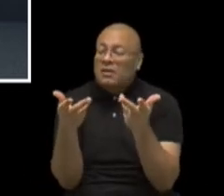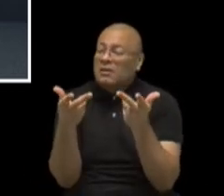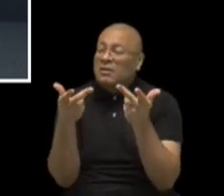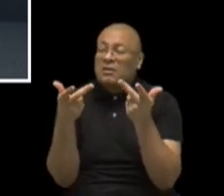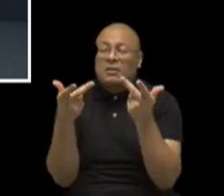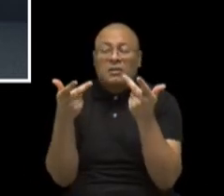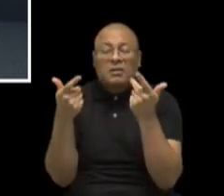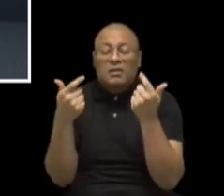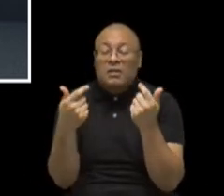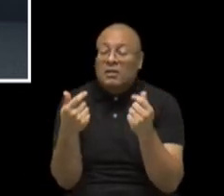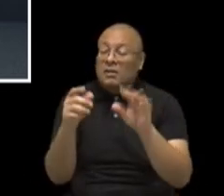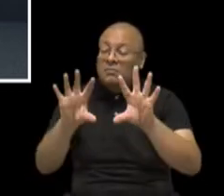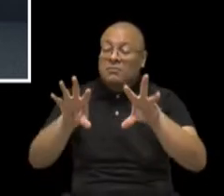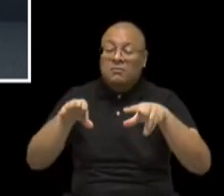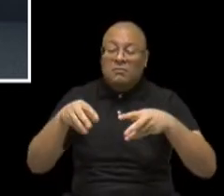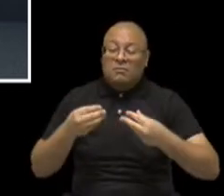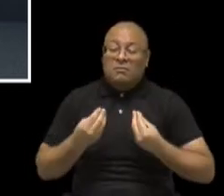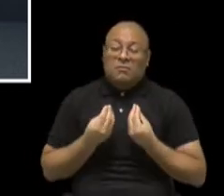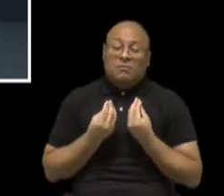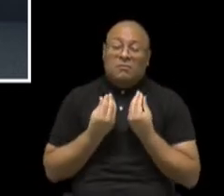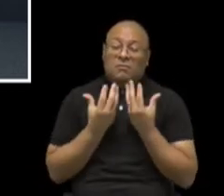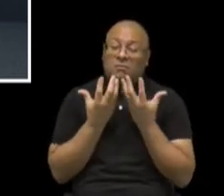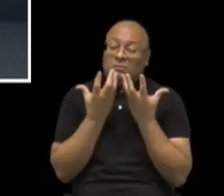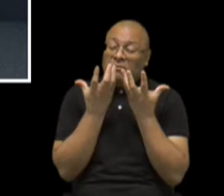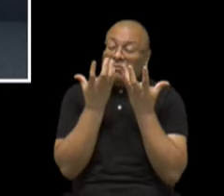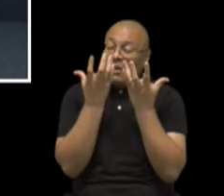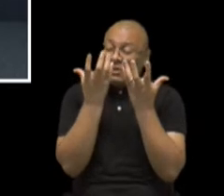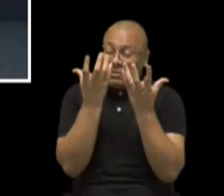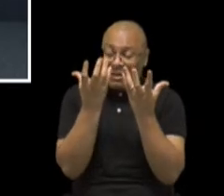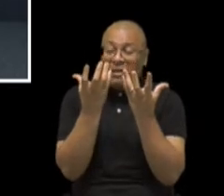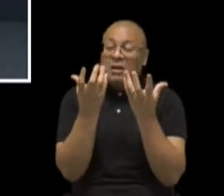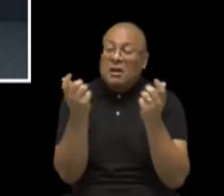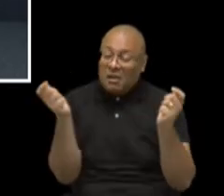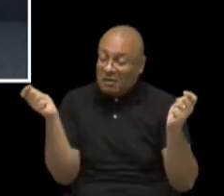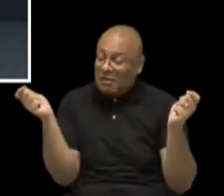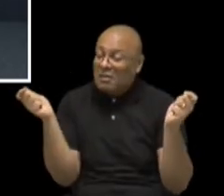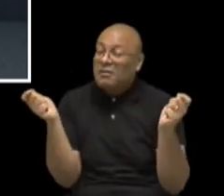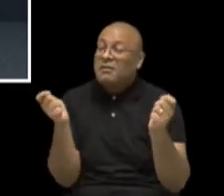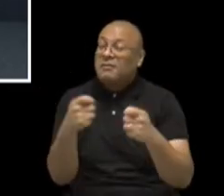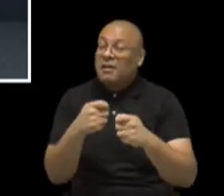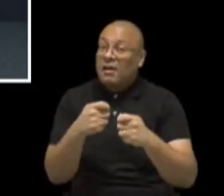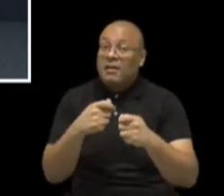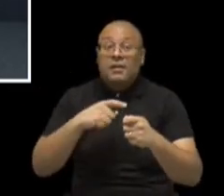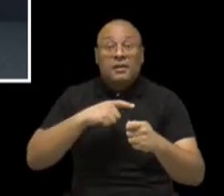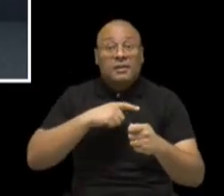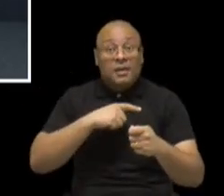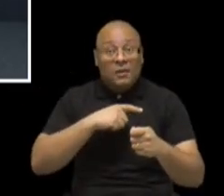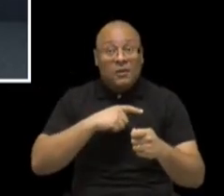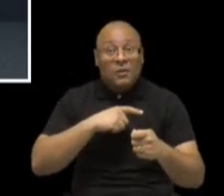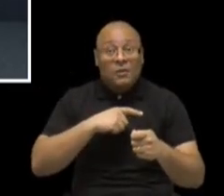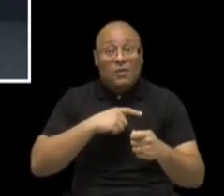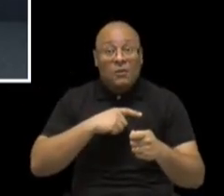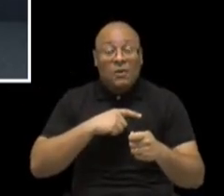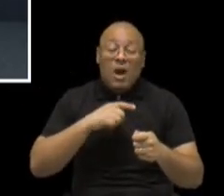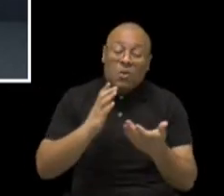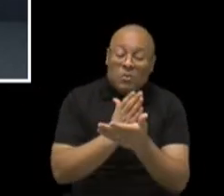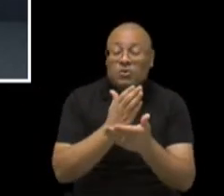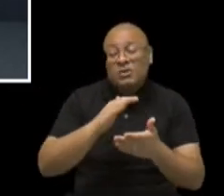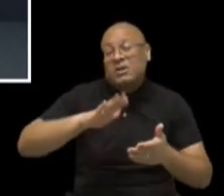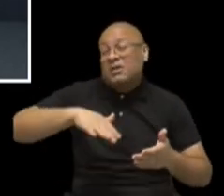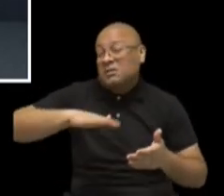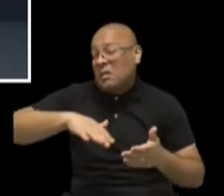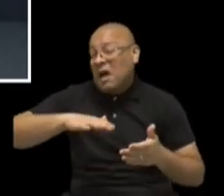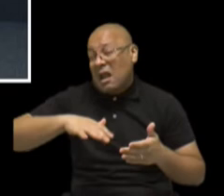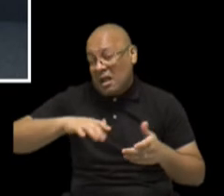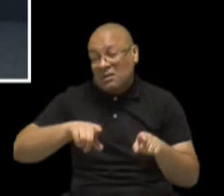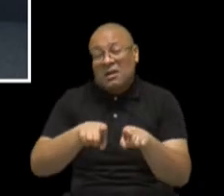source of inspiration for color palettes and also shape-wise. And I